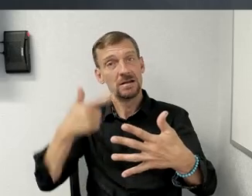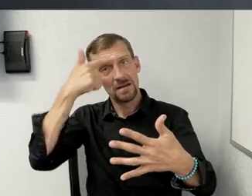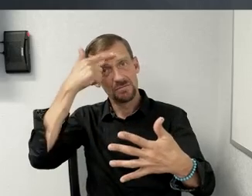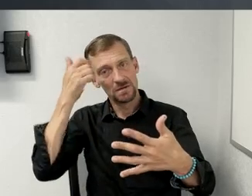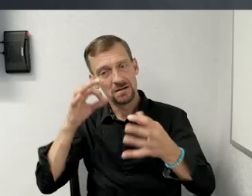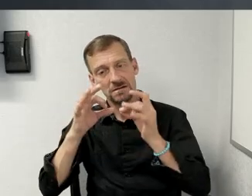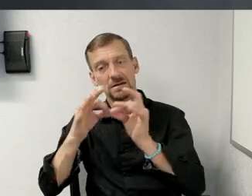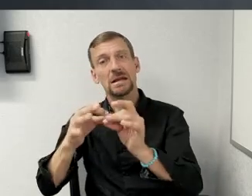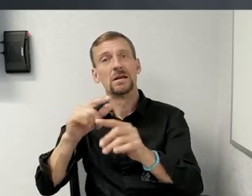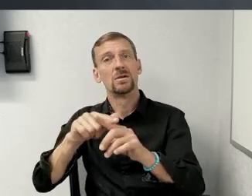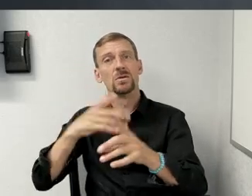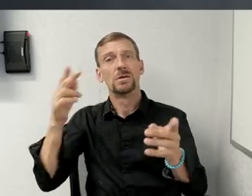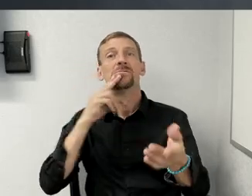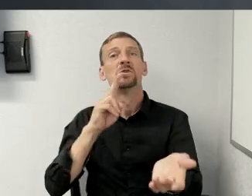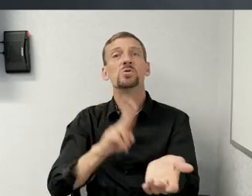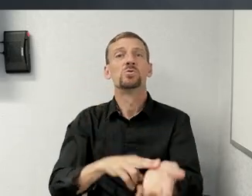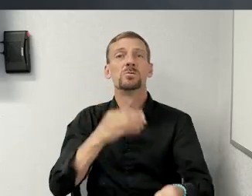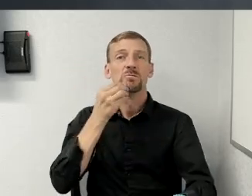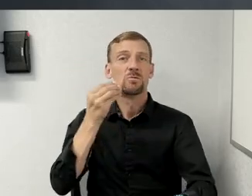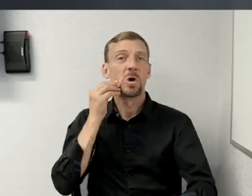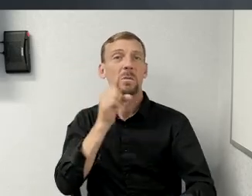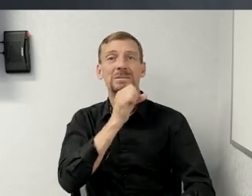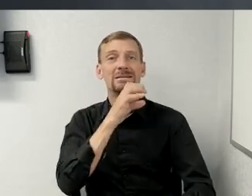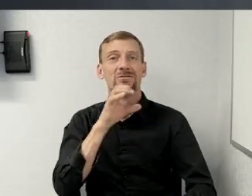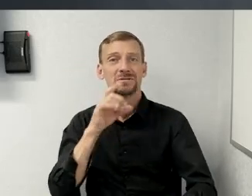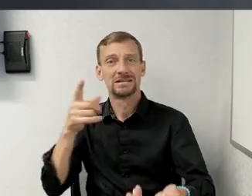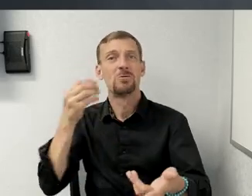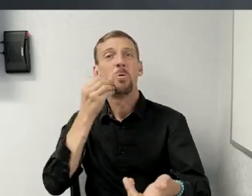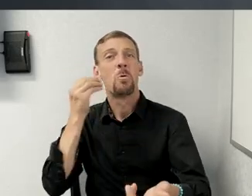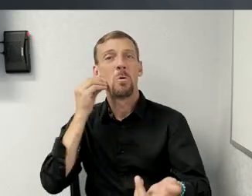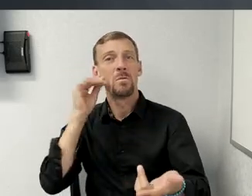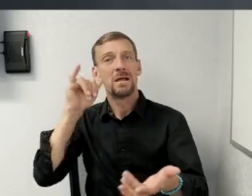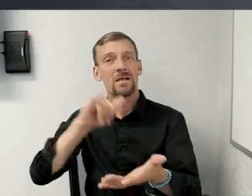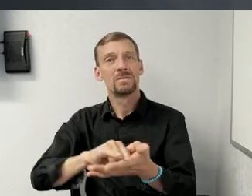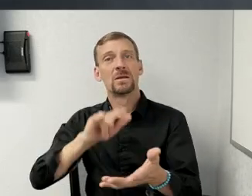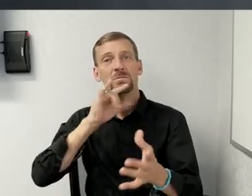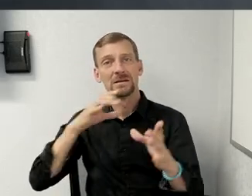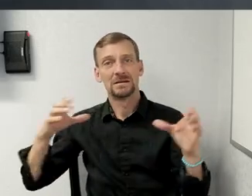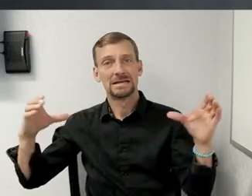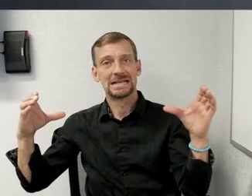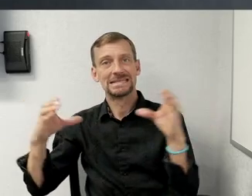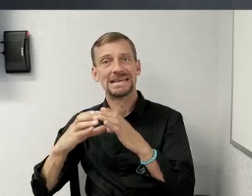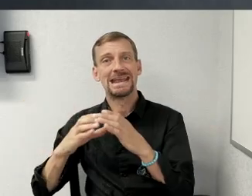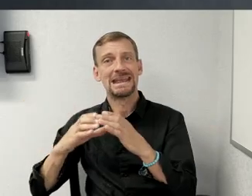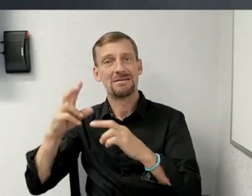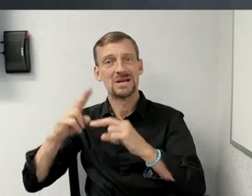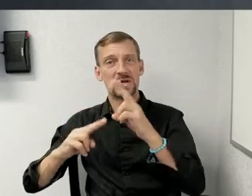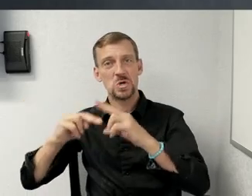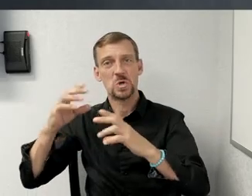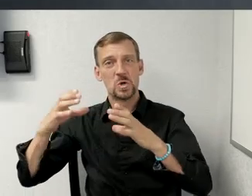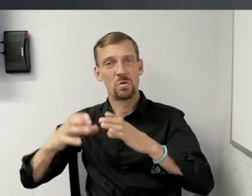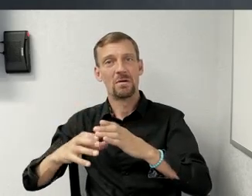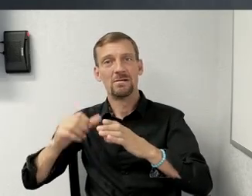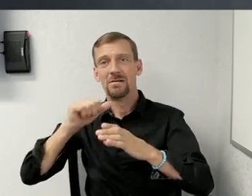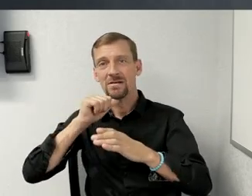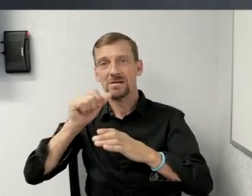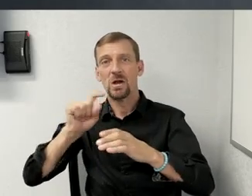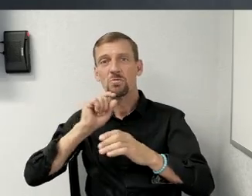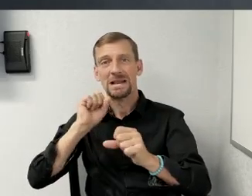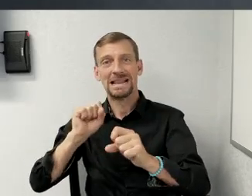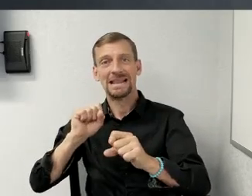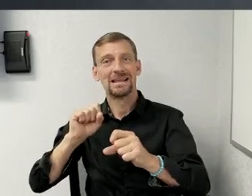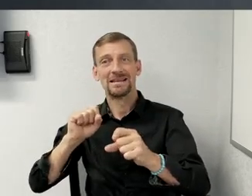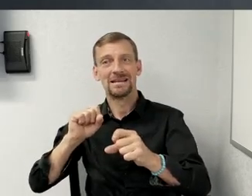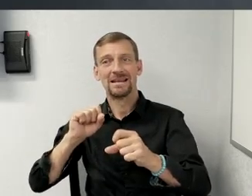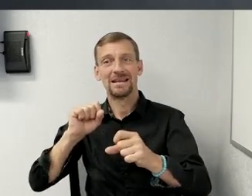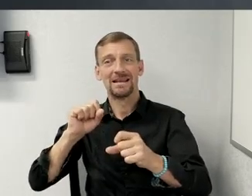entirely due to the breakouts in the nursing homes, which are very contained facilities. It's not a reflection of